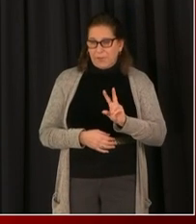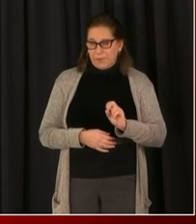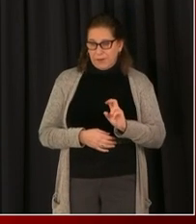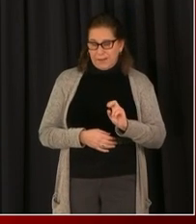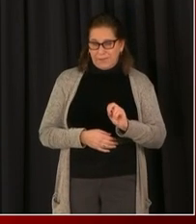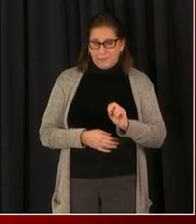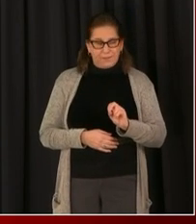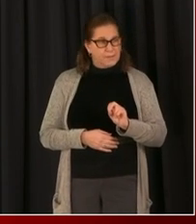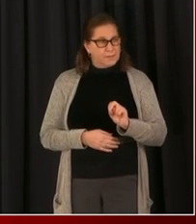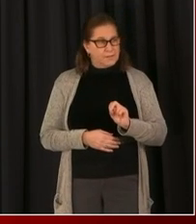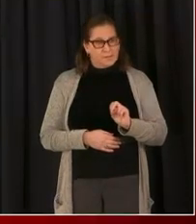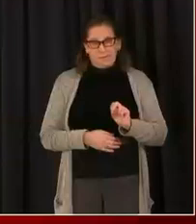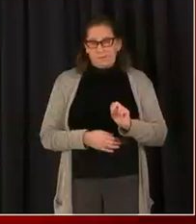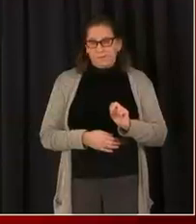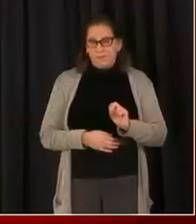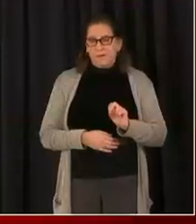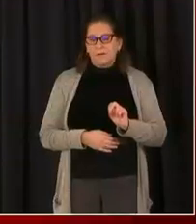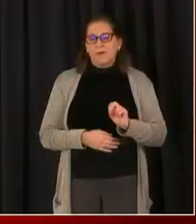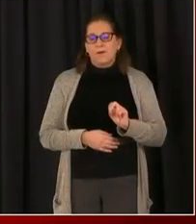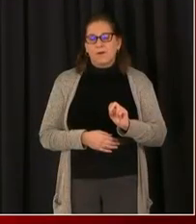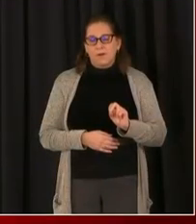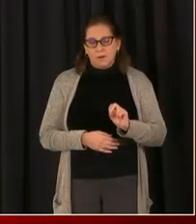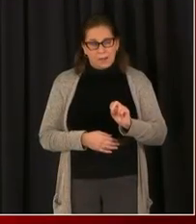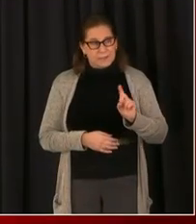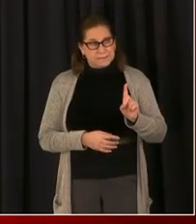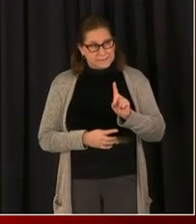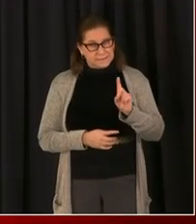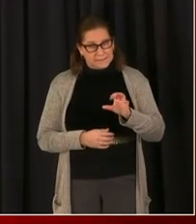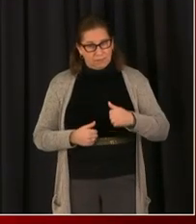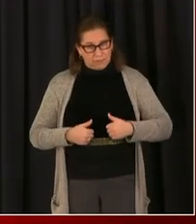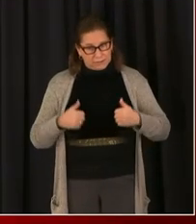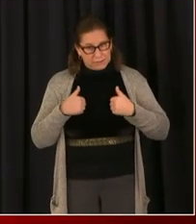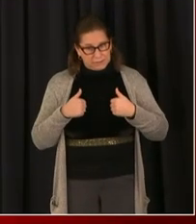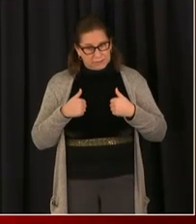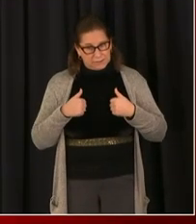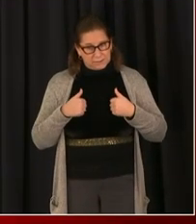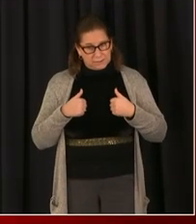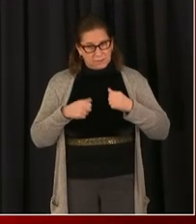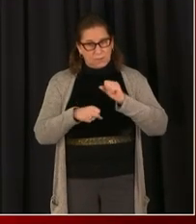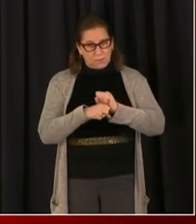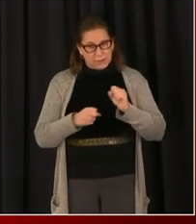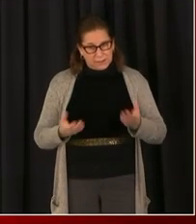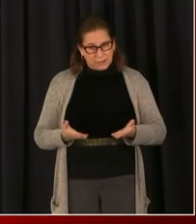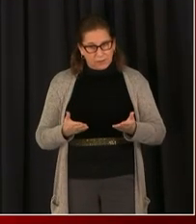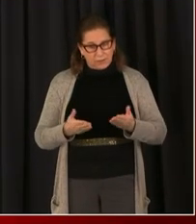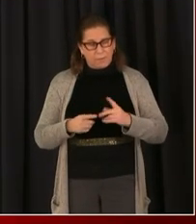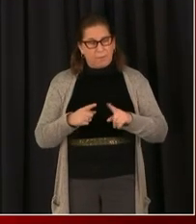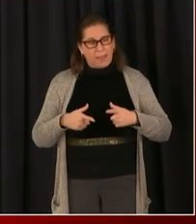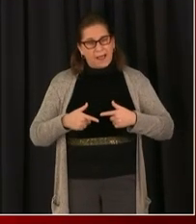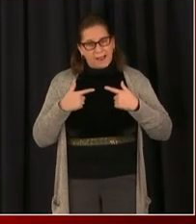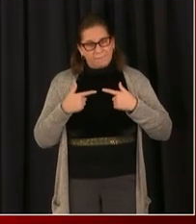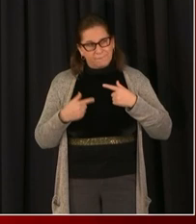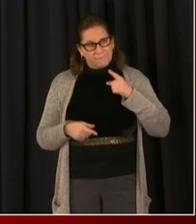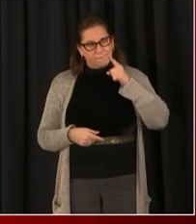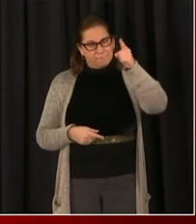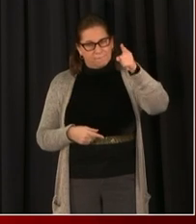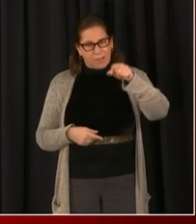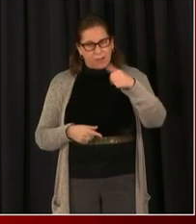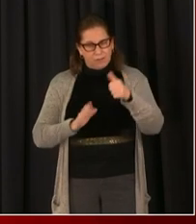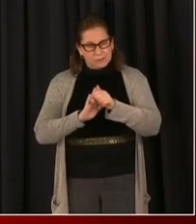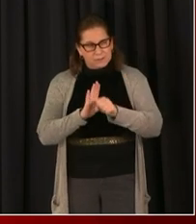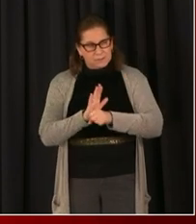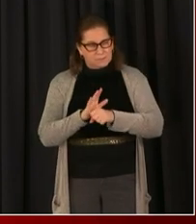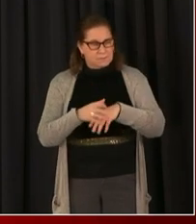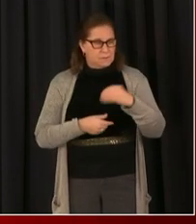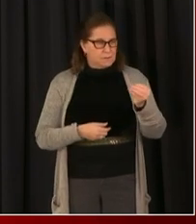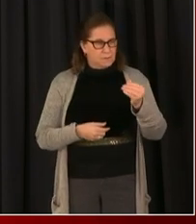So a DC resident who's a gig worker outside of DC would not qualify? It's for DC residents. But a DC